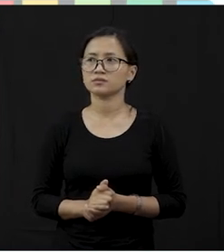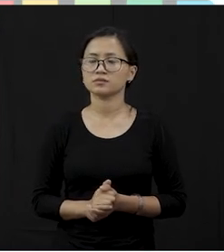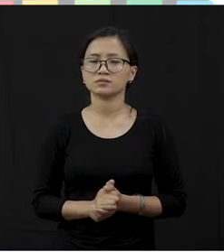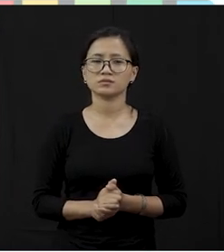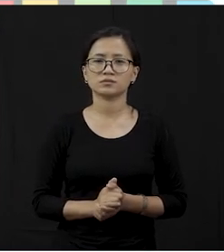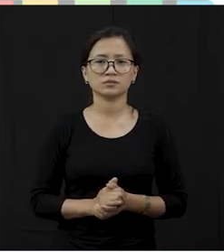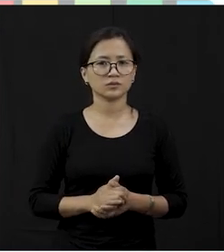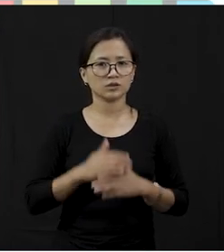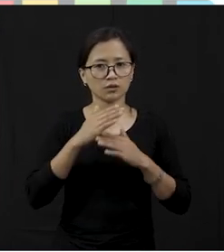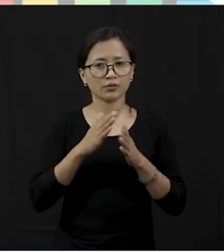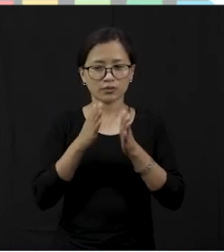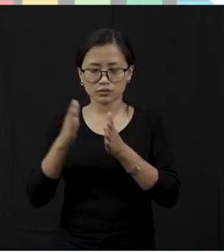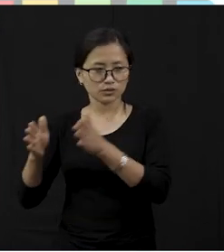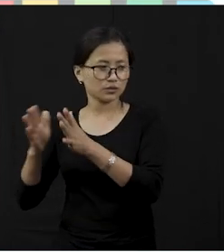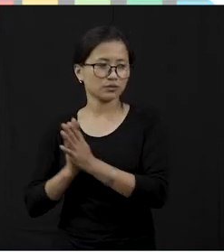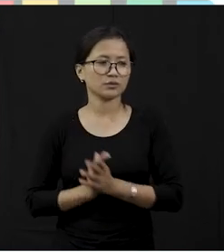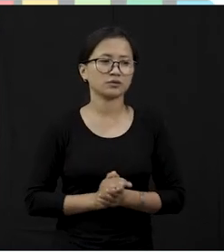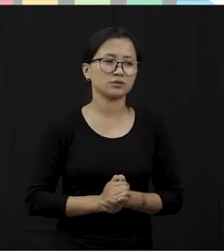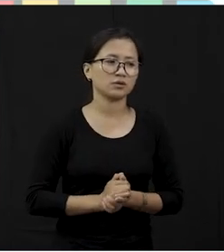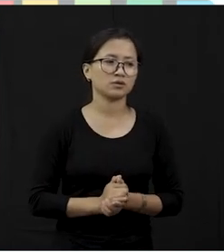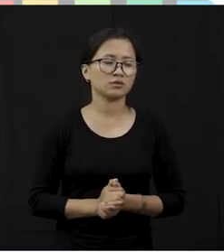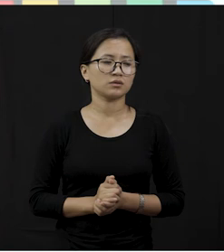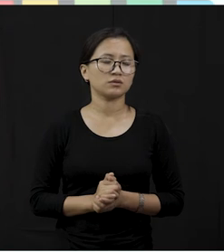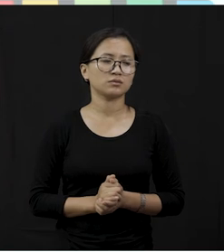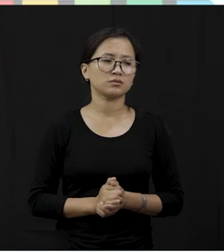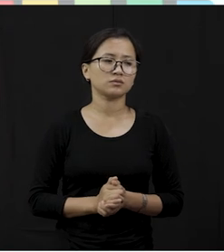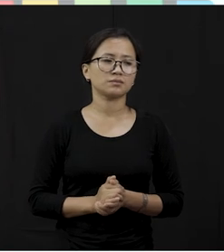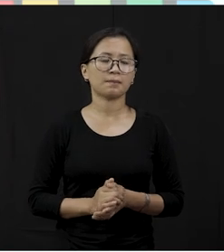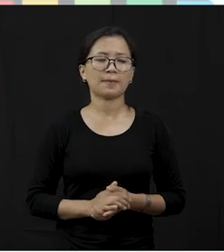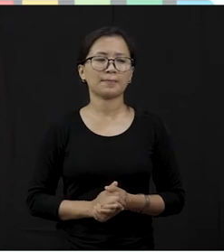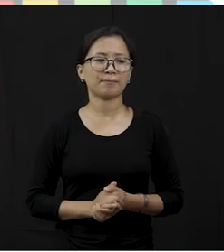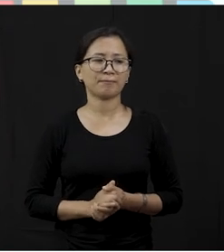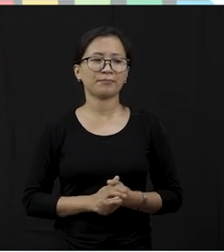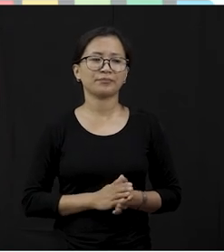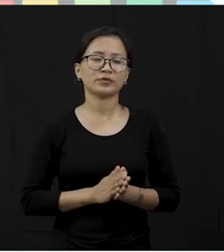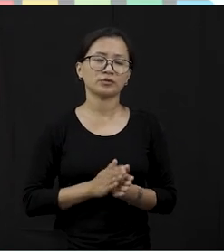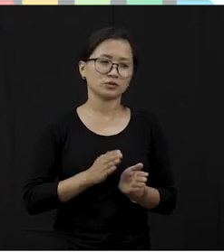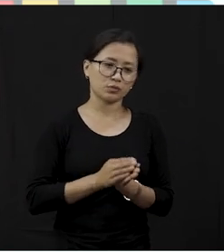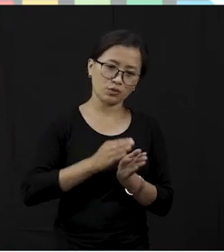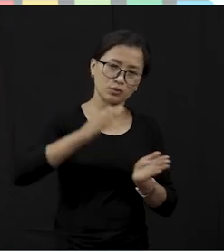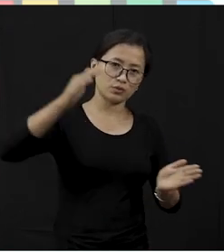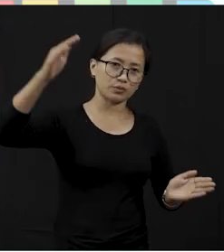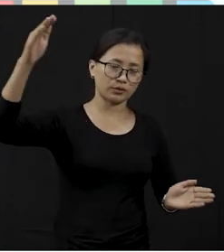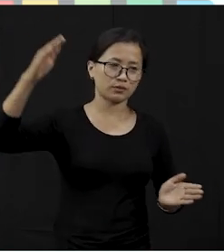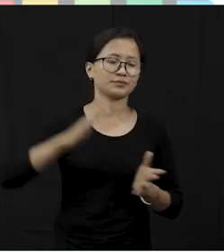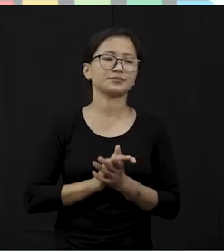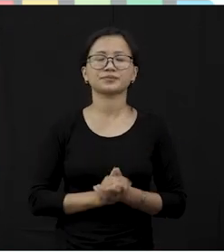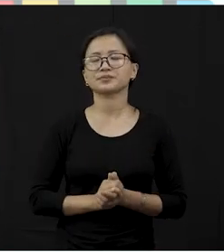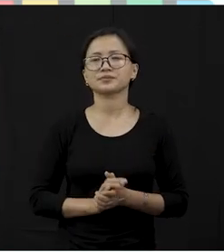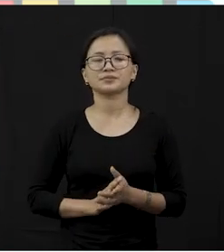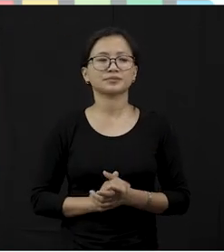Okay, so now you arrange the following in an ascending order with the symbols. So in the picture, it is given that it is arranged in smaller to bigger